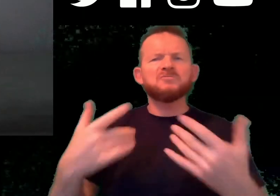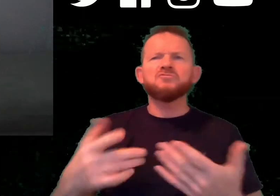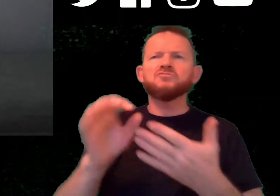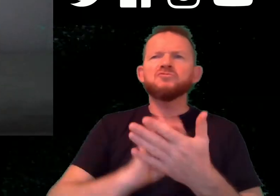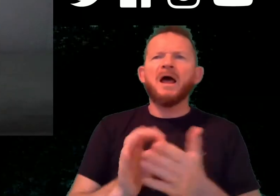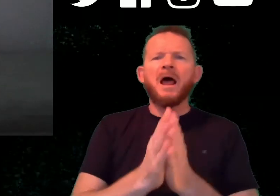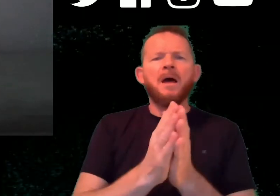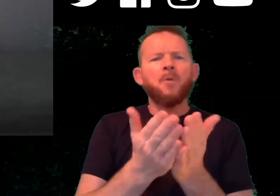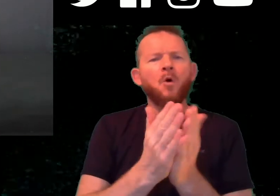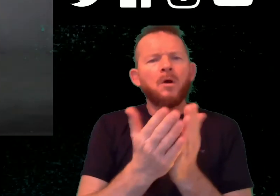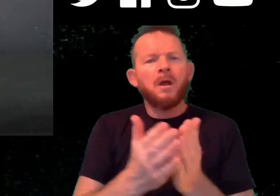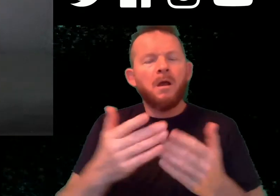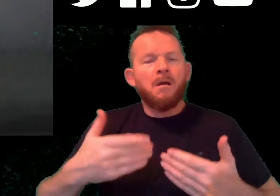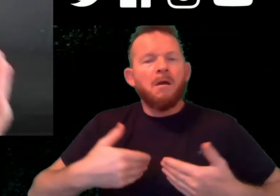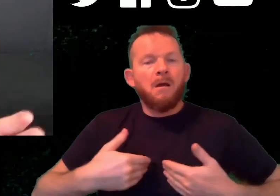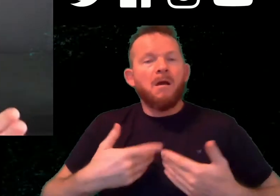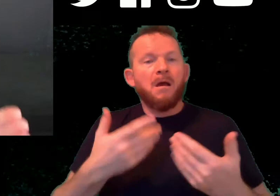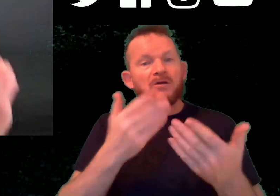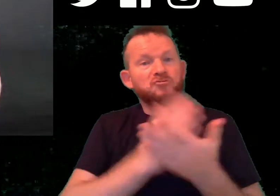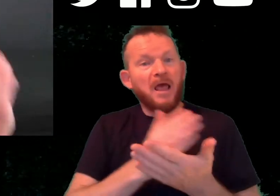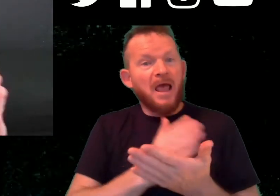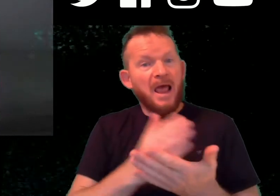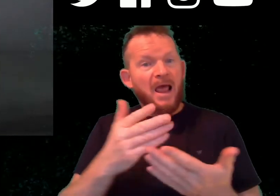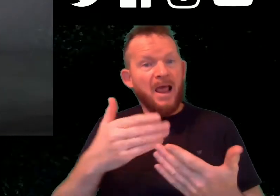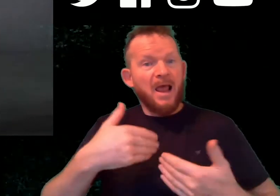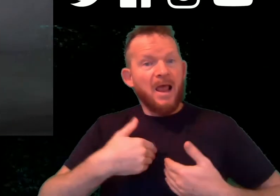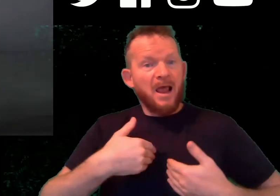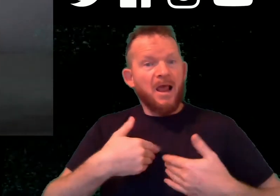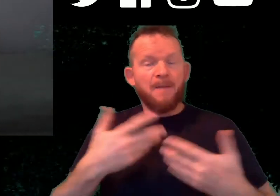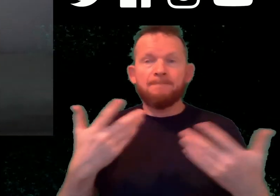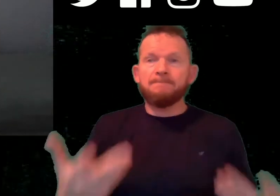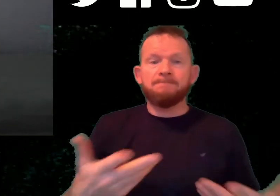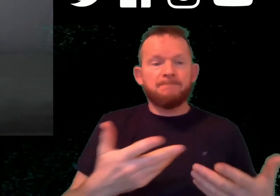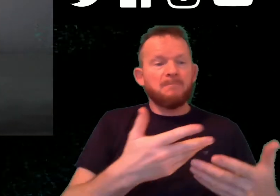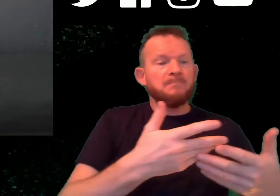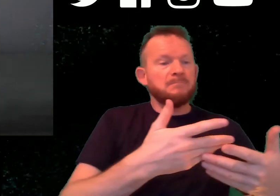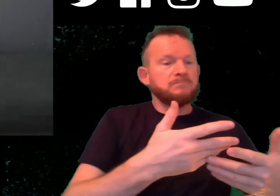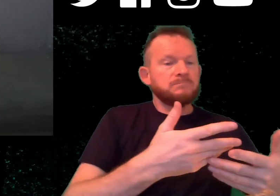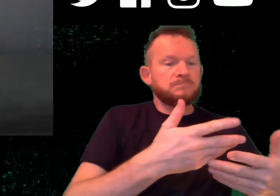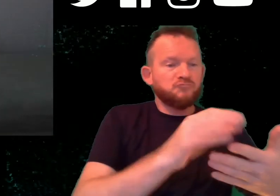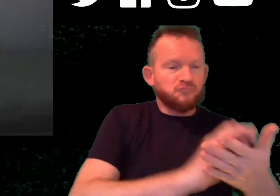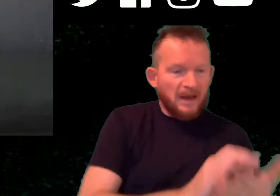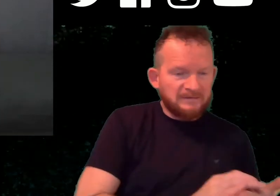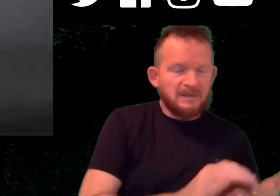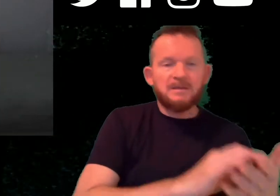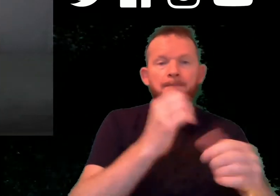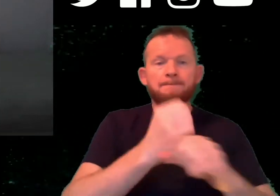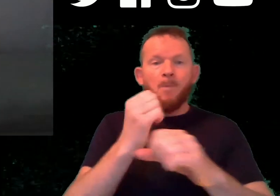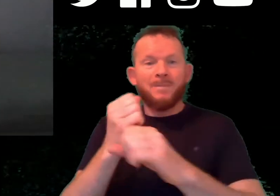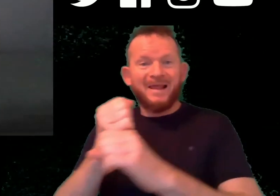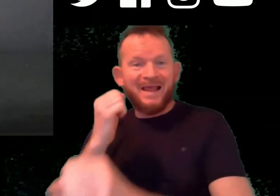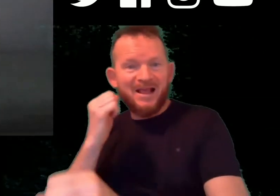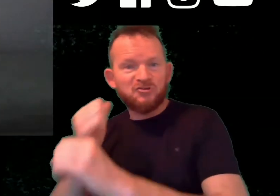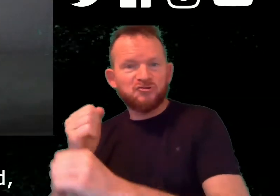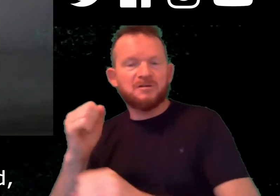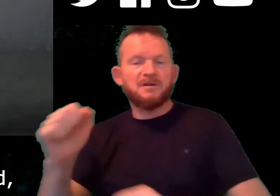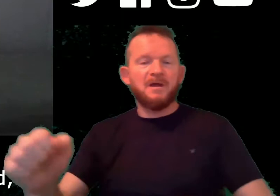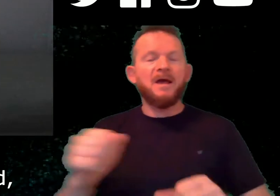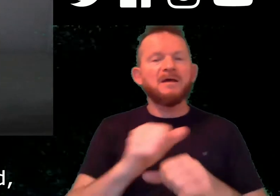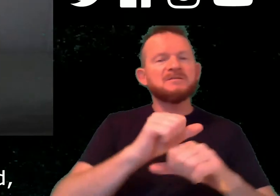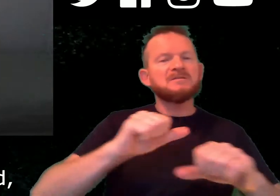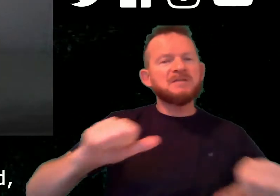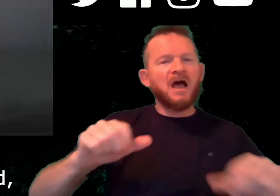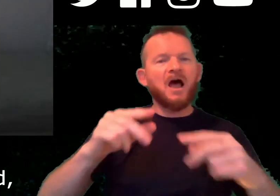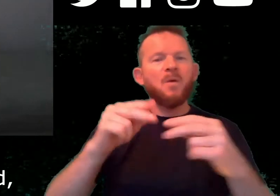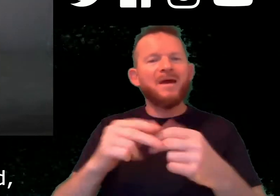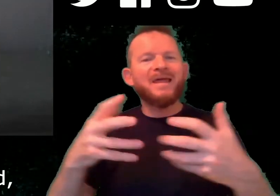also thought it'd be useful to share a bit about my process of moving from inspiration to publication, which is where I'm at now. Shout out to Tiny Tree. And I wanted